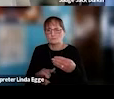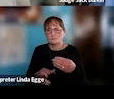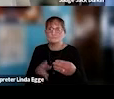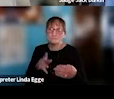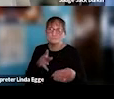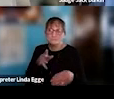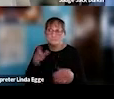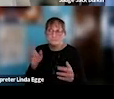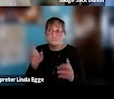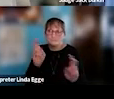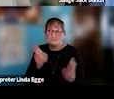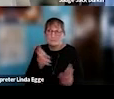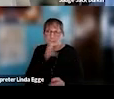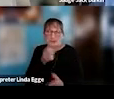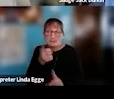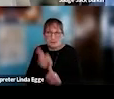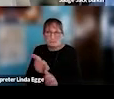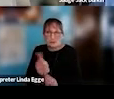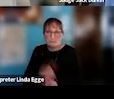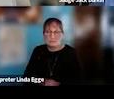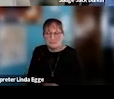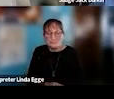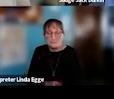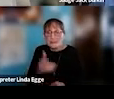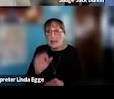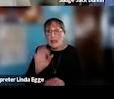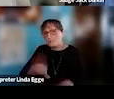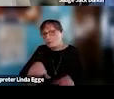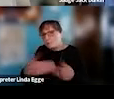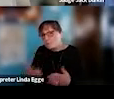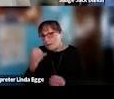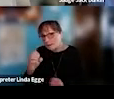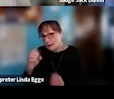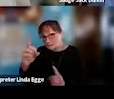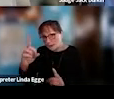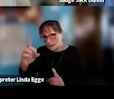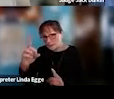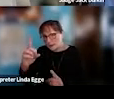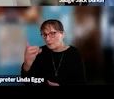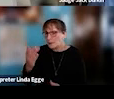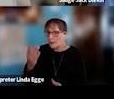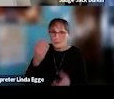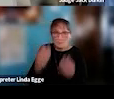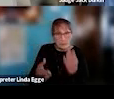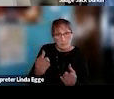themselves. And if you provide the education, they may or may